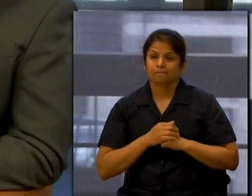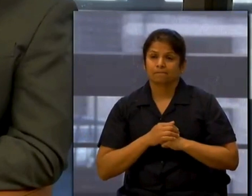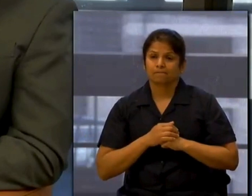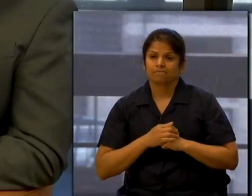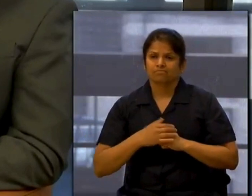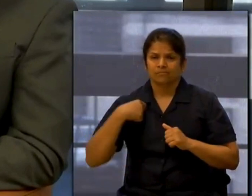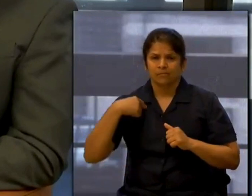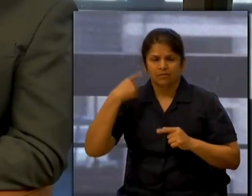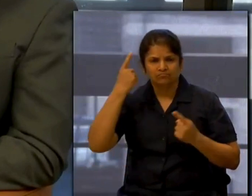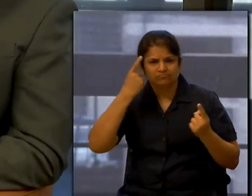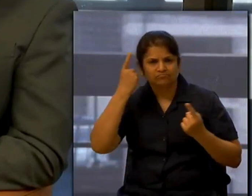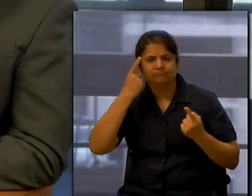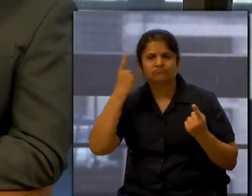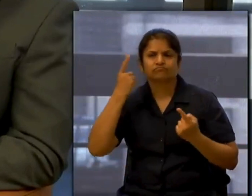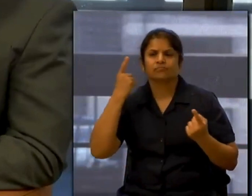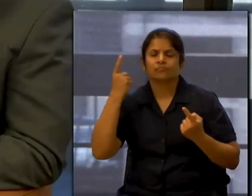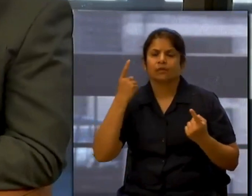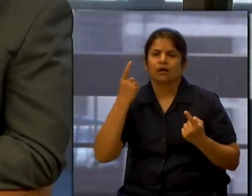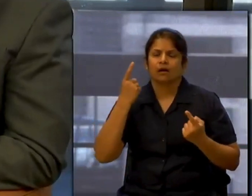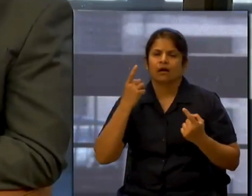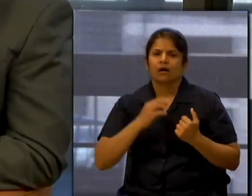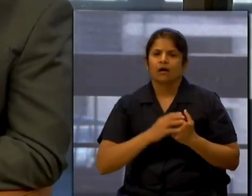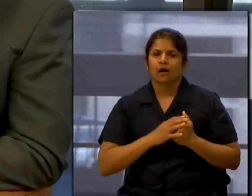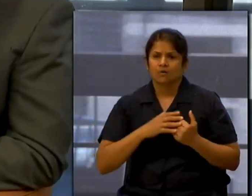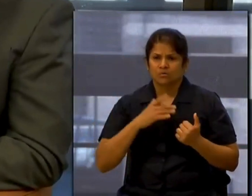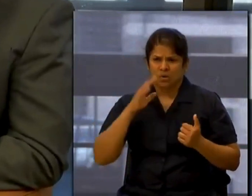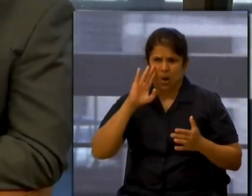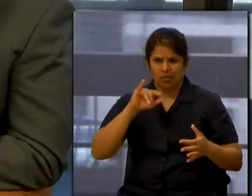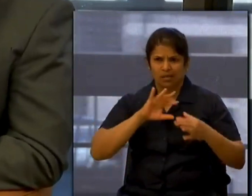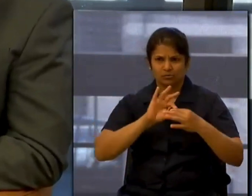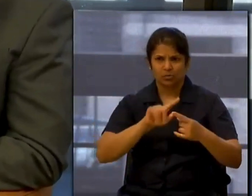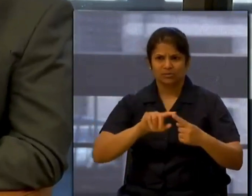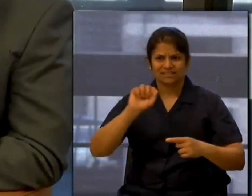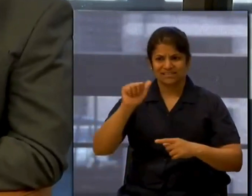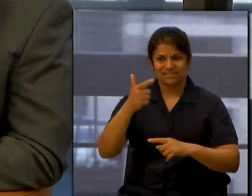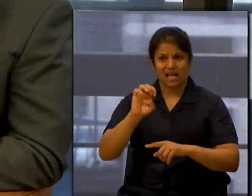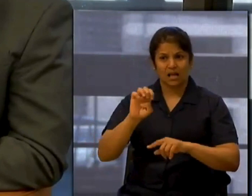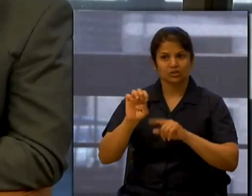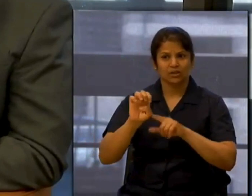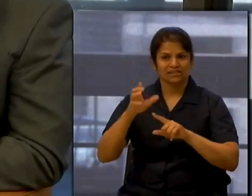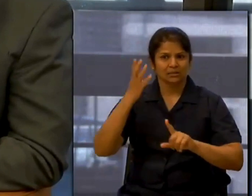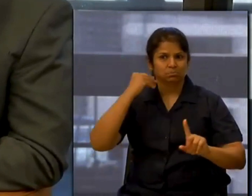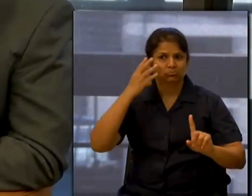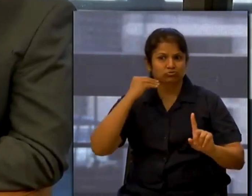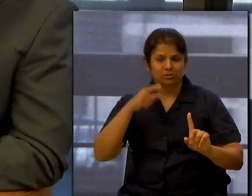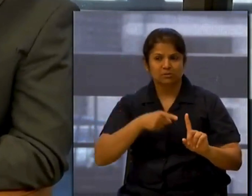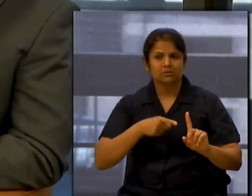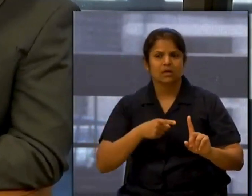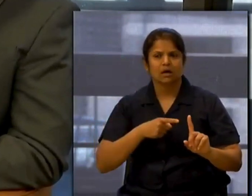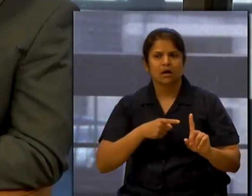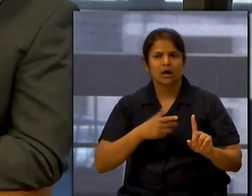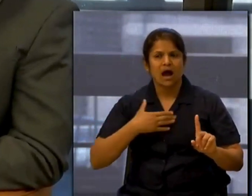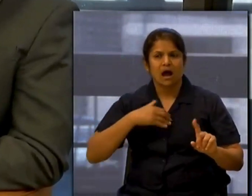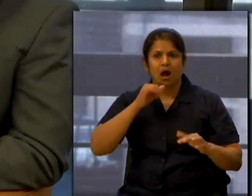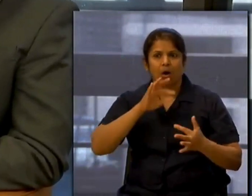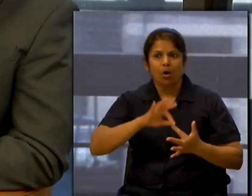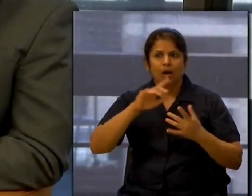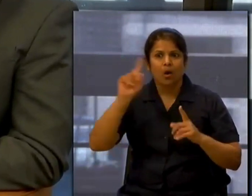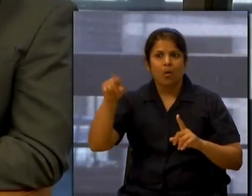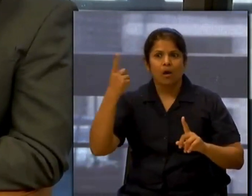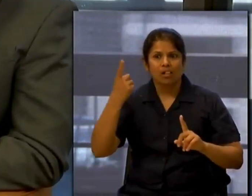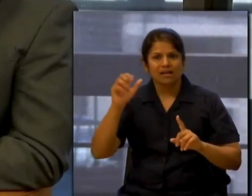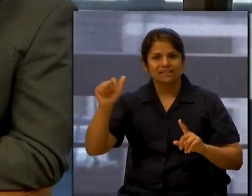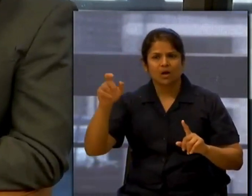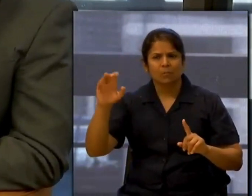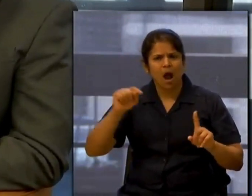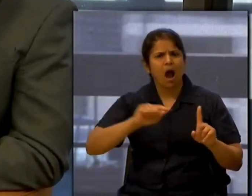as, thinking about SAGE's experience, but I know it's not in any way unique to SAGE, right, is that we are